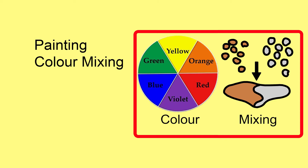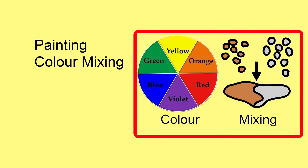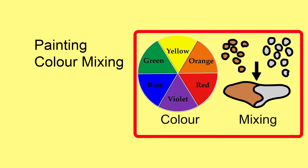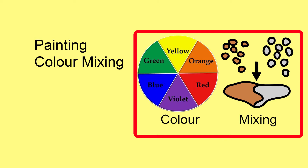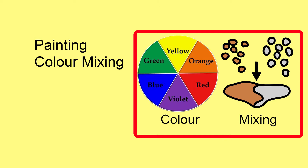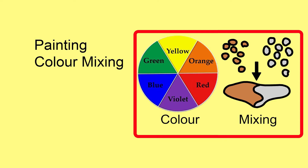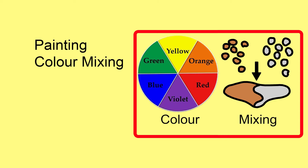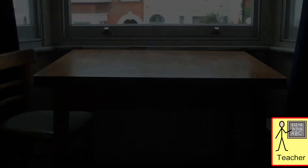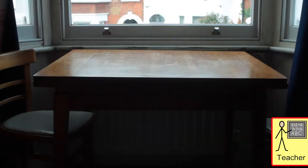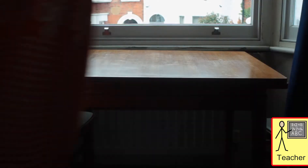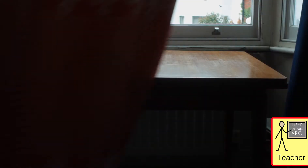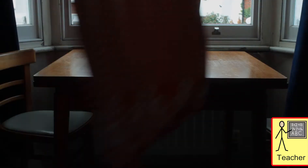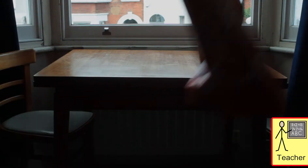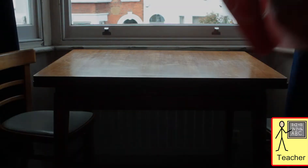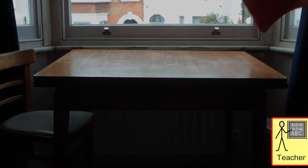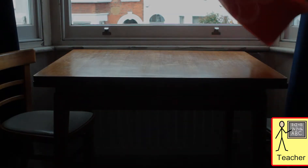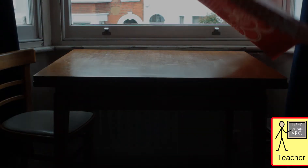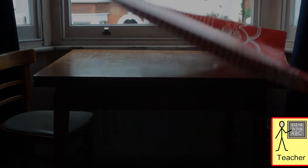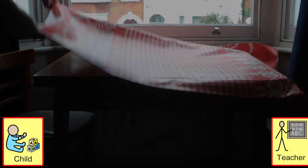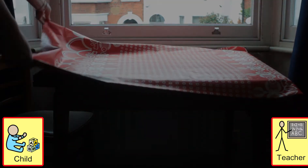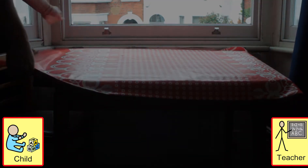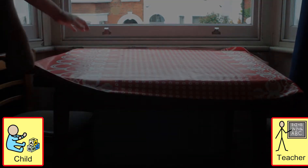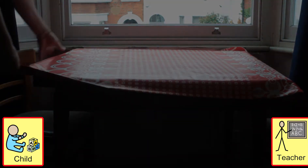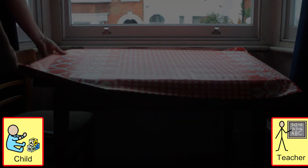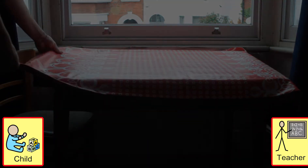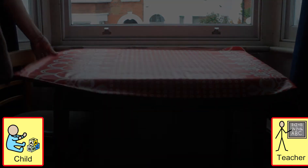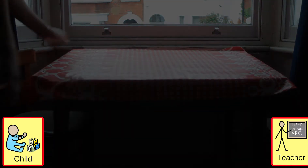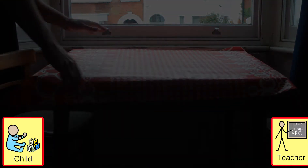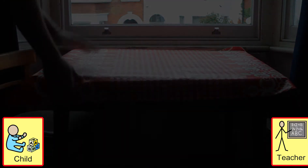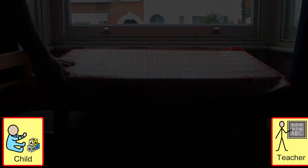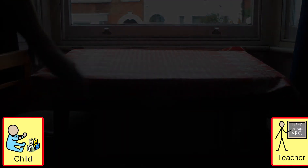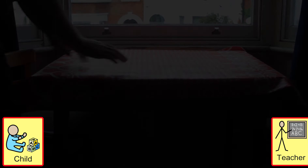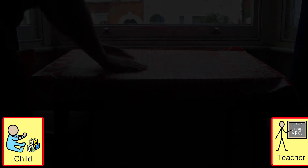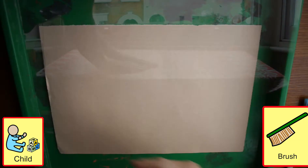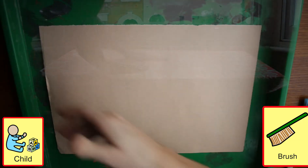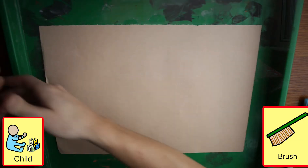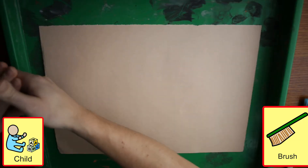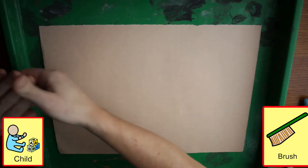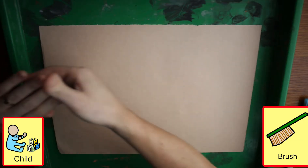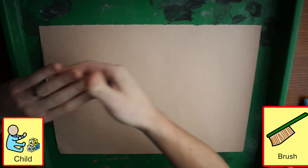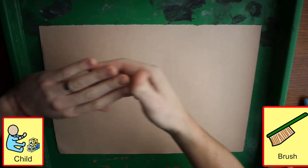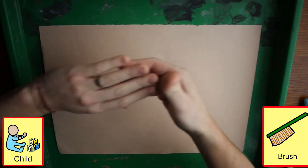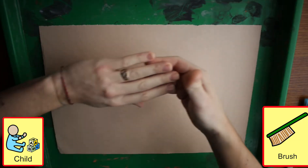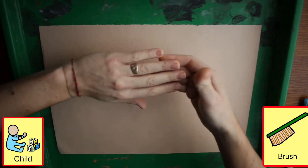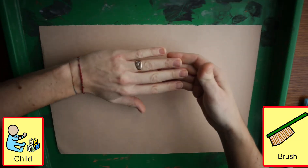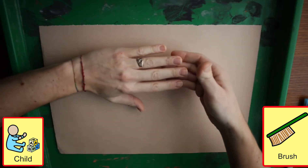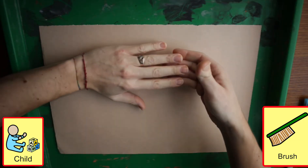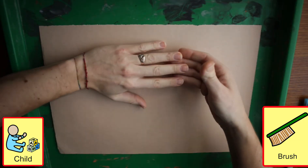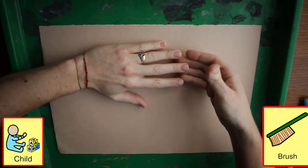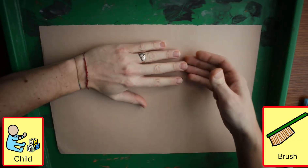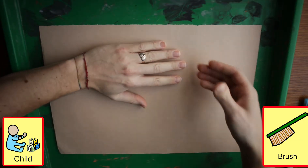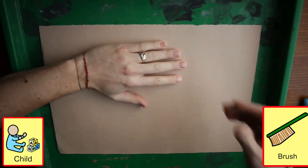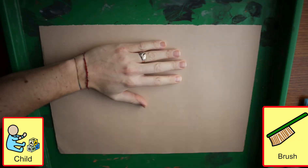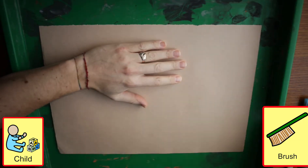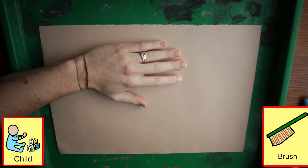mixing. If you are concerned about mess, you can always place a vinyl tablecloth on the table or the floor.